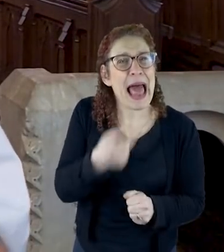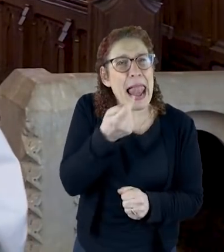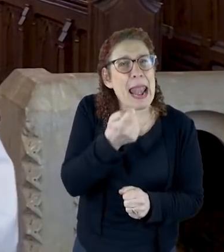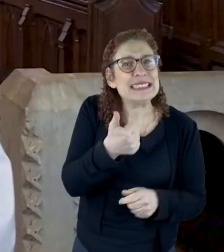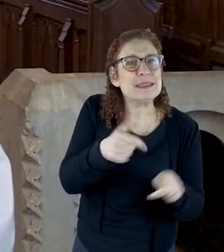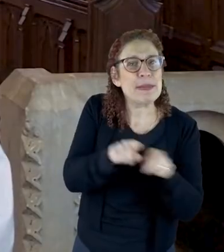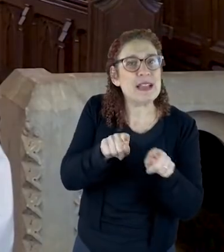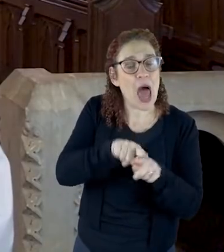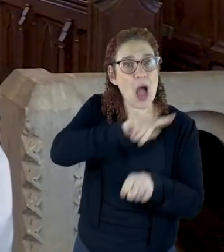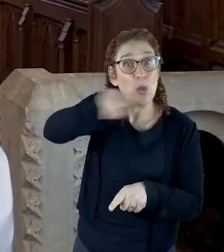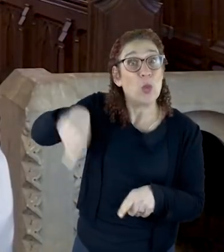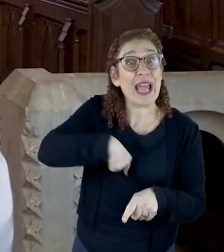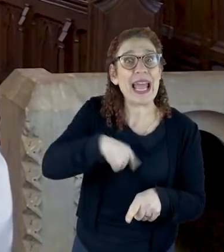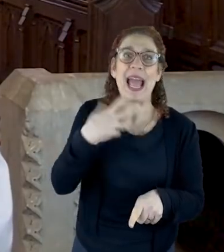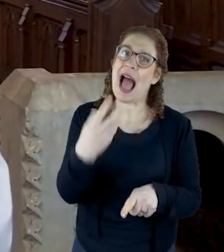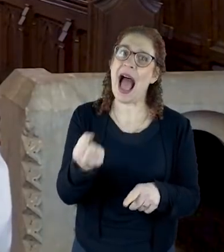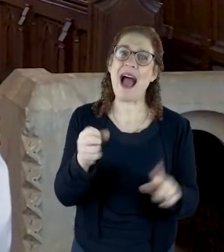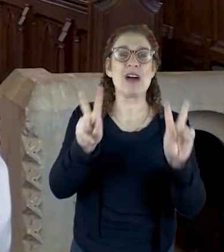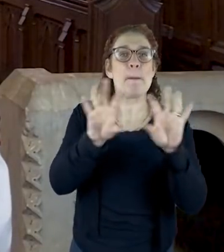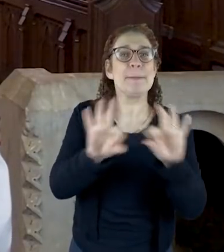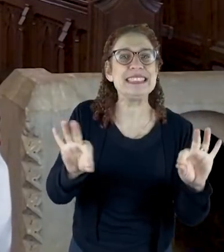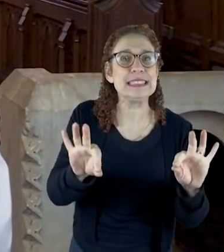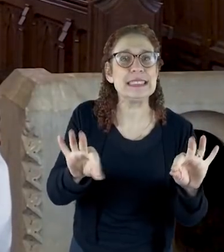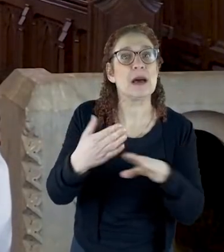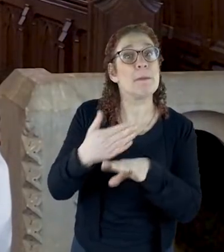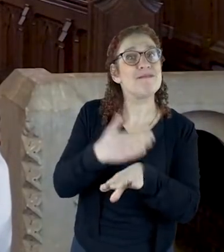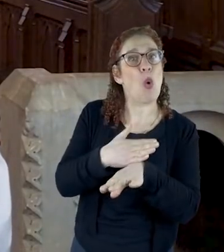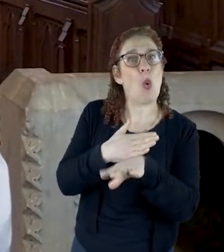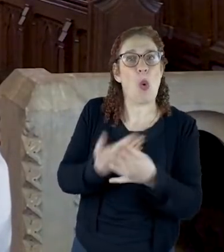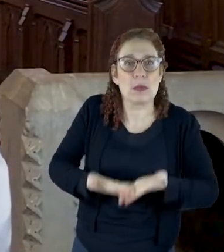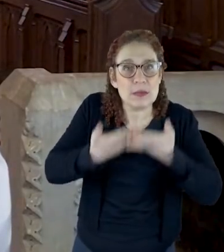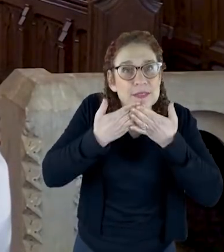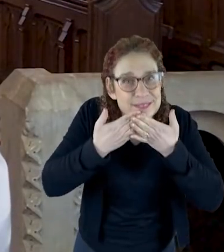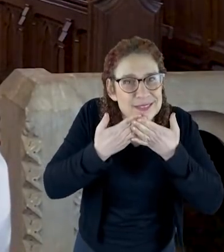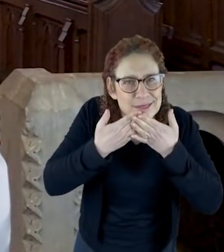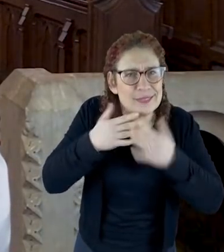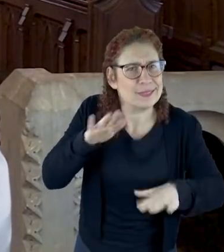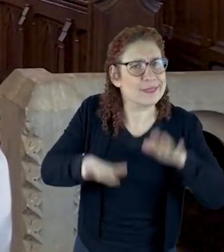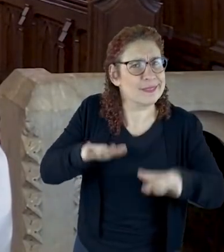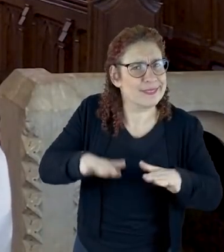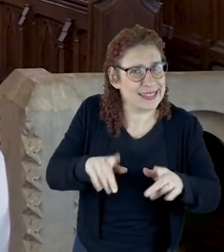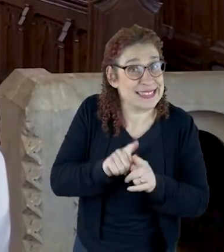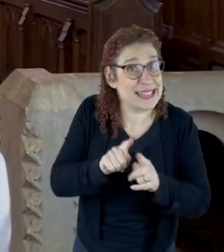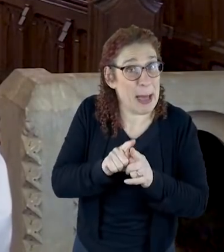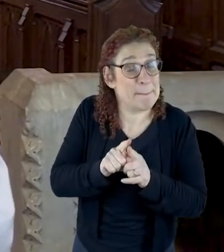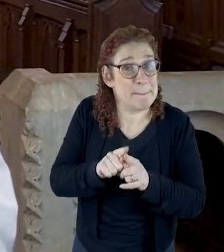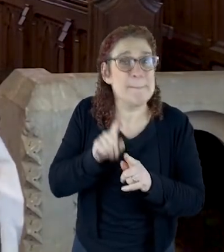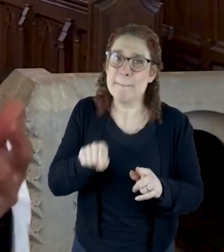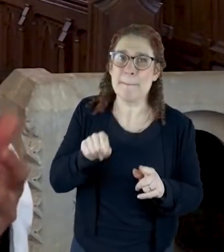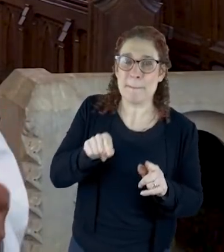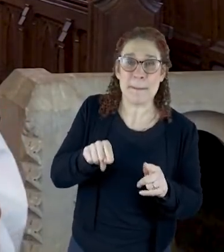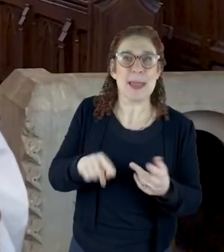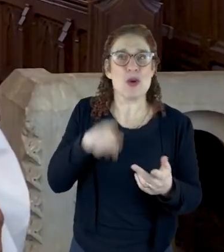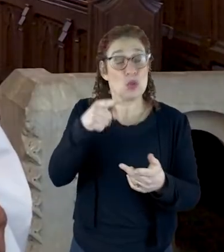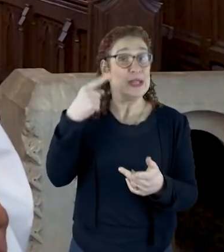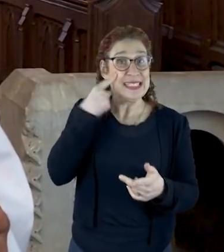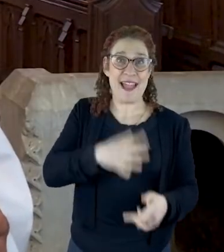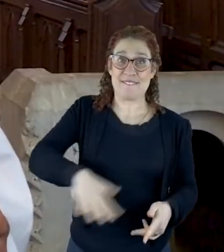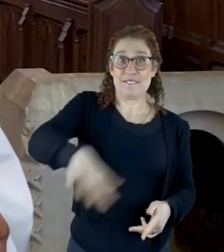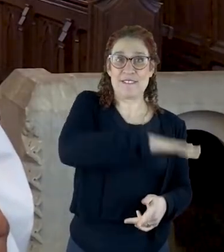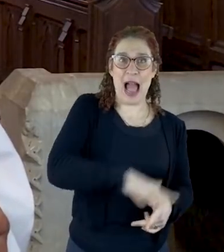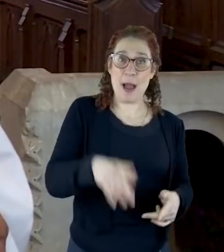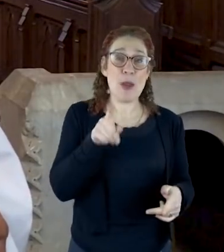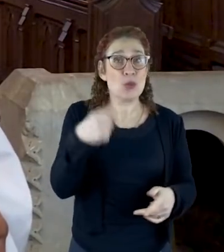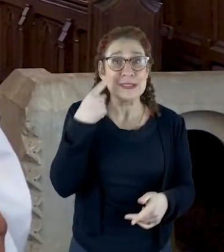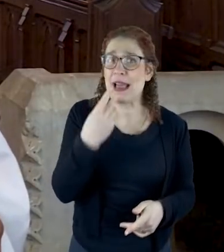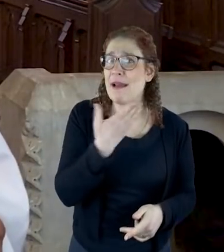The banqueting table is also a place where we serve one another. You'll often observe family members picking